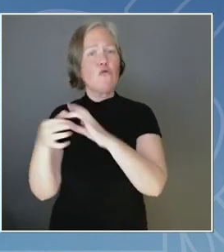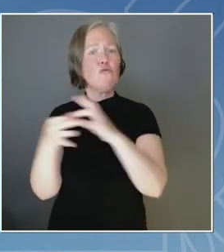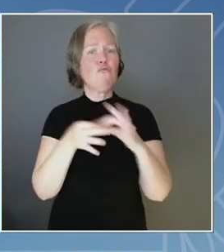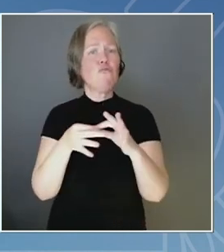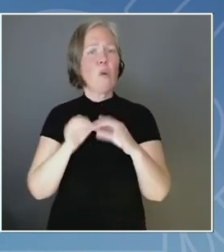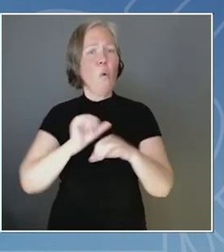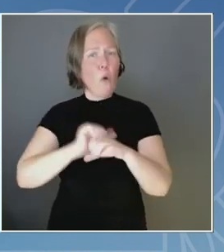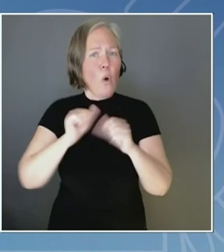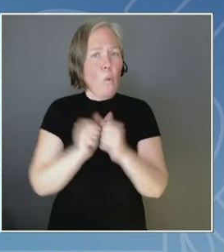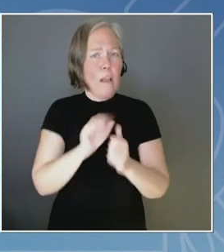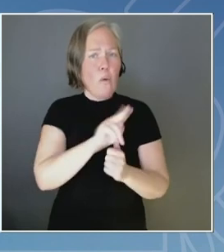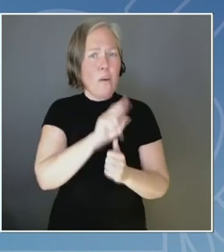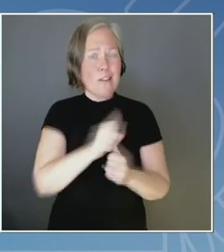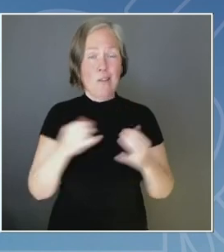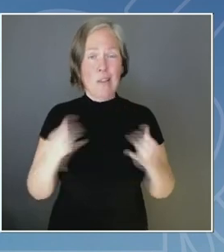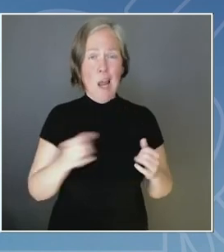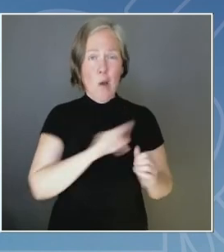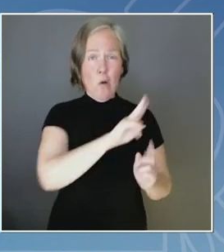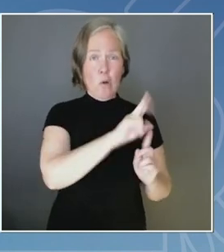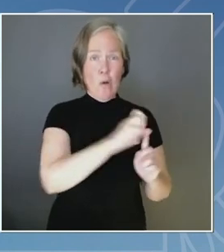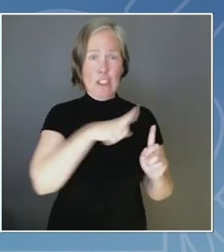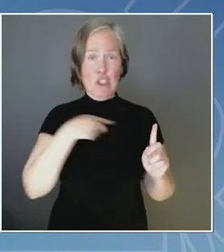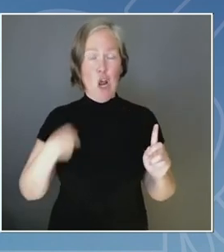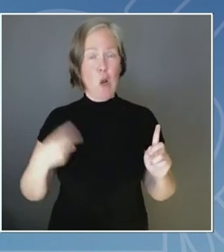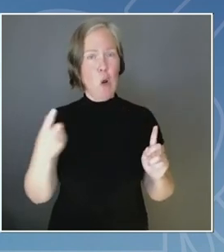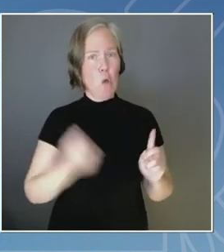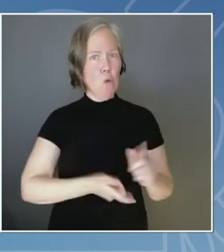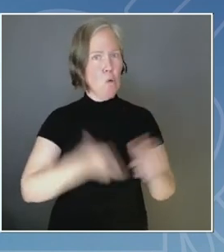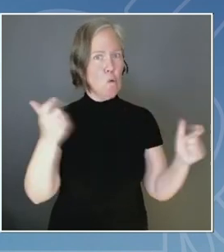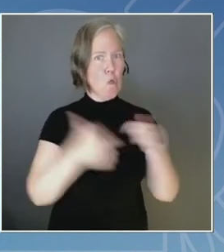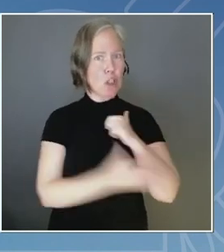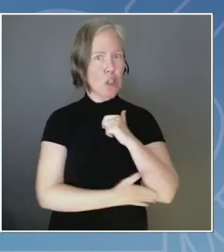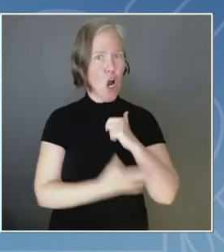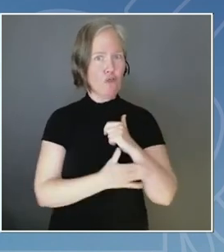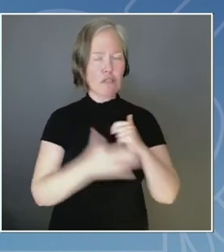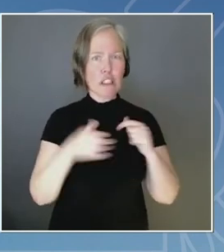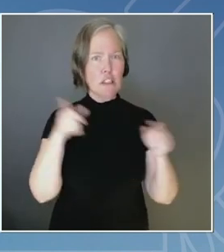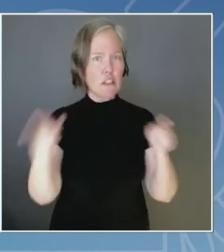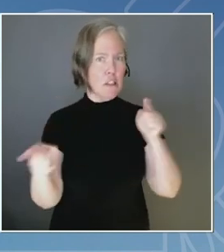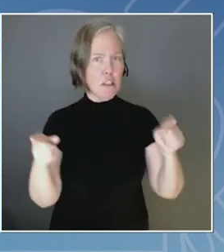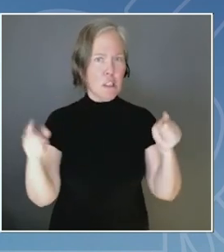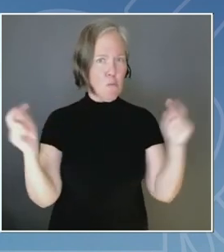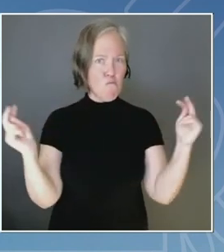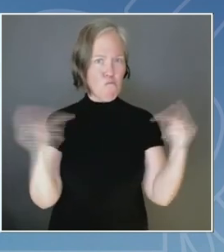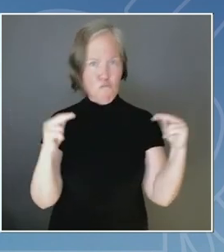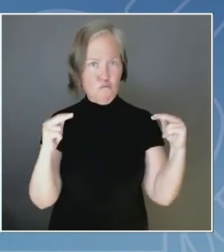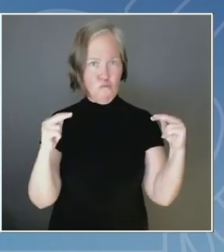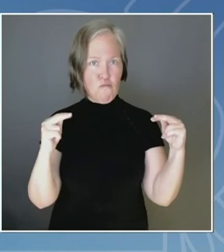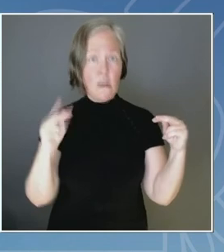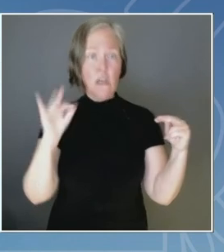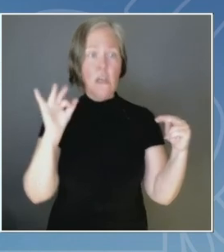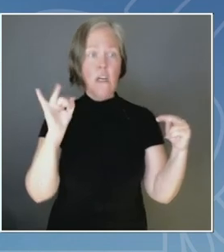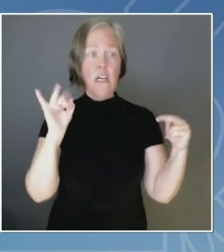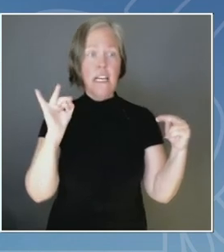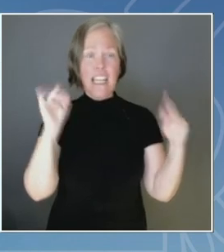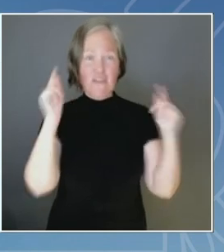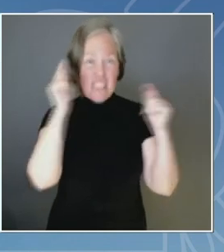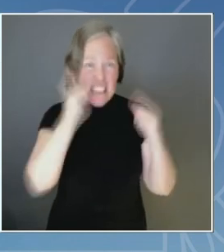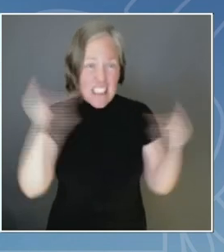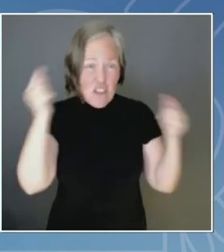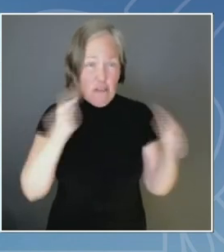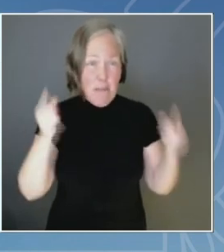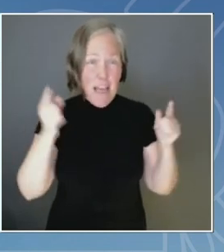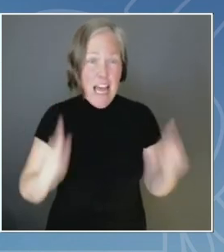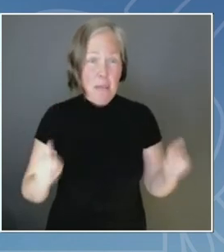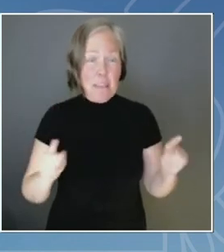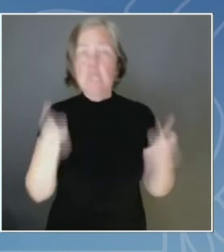the U.S. and China, the two big countries, have any disagreement, they always have to sit down to find an agreement